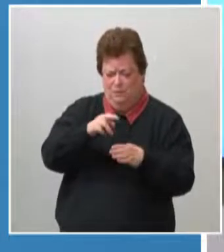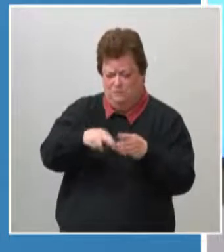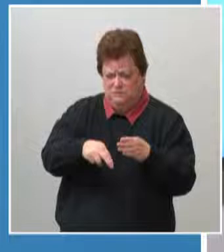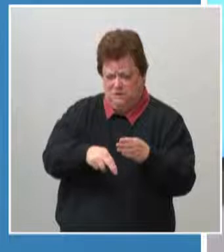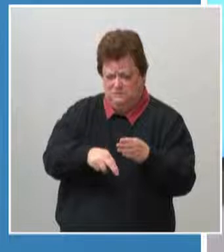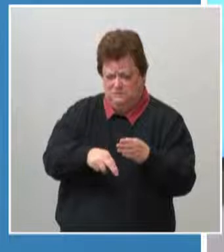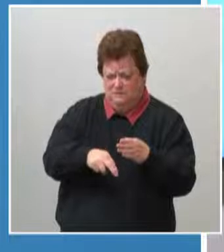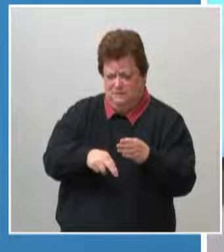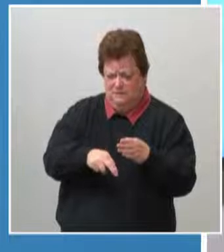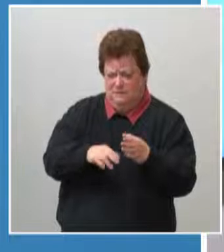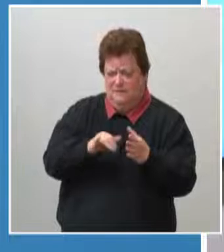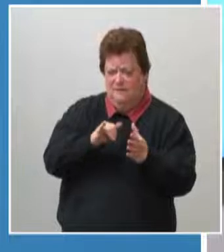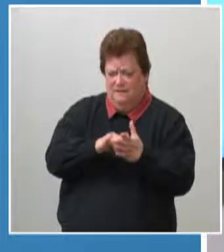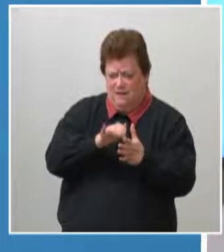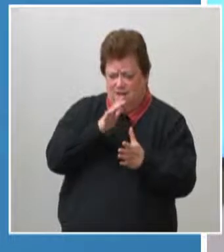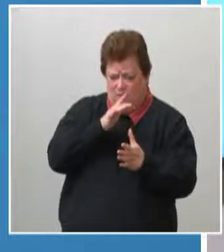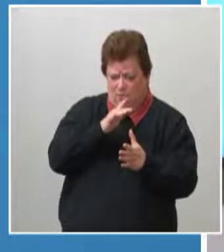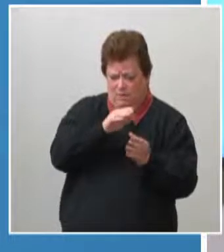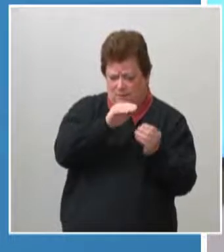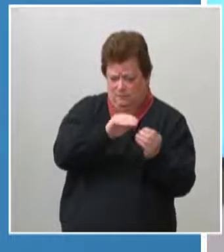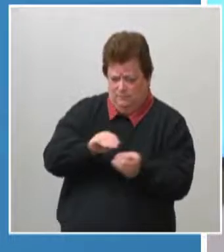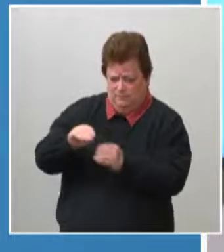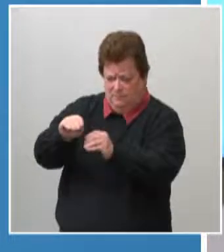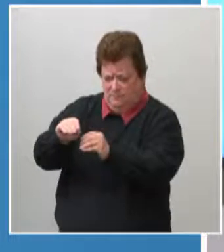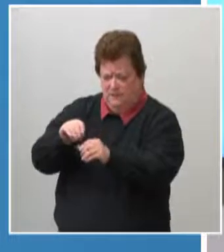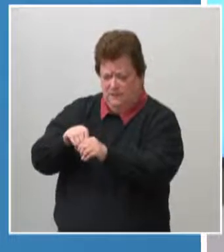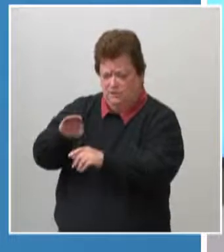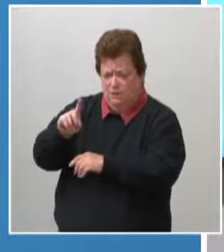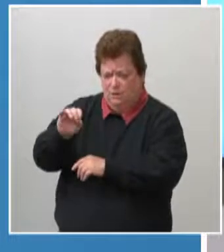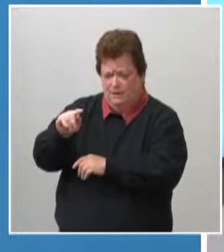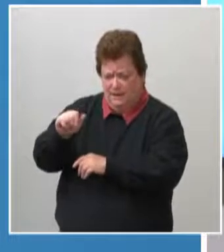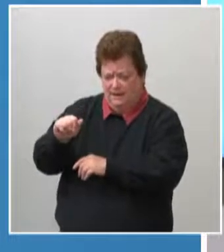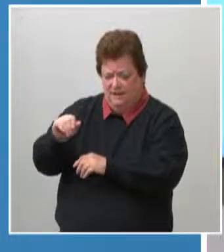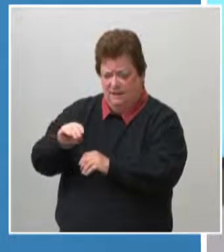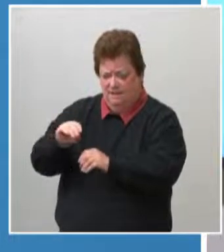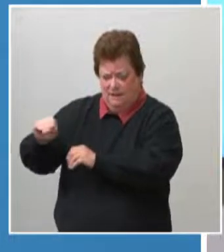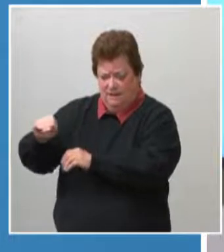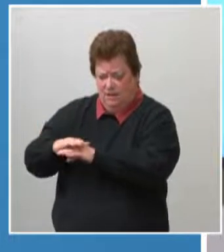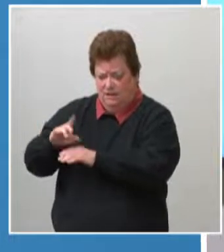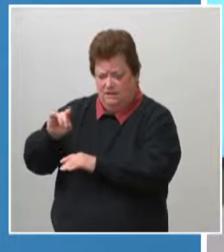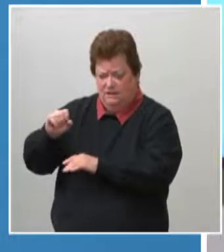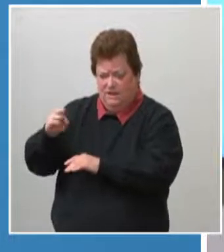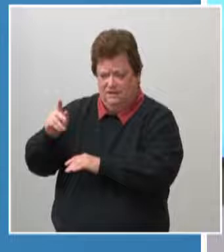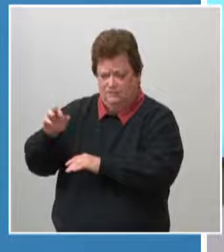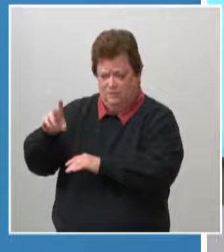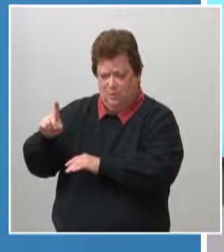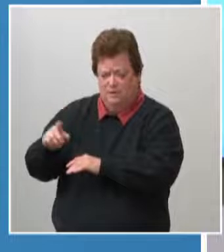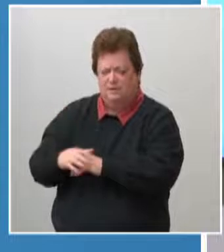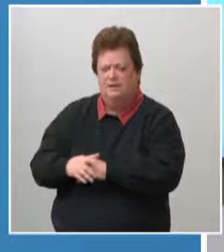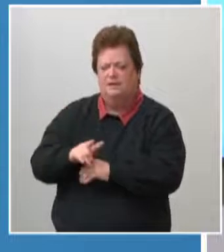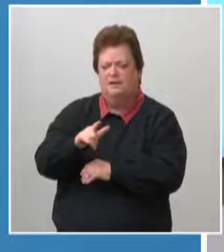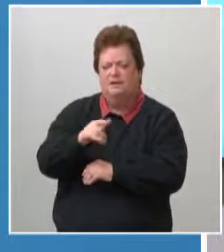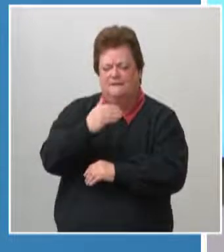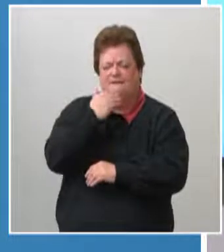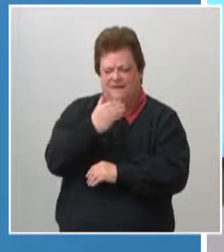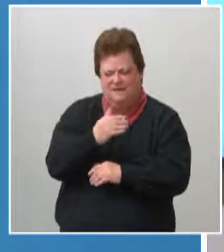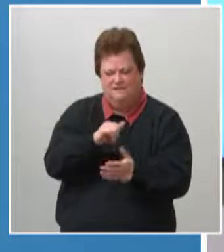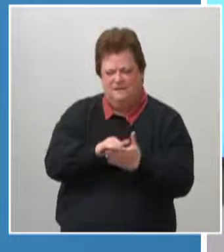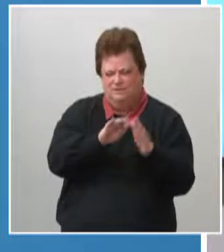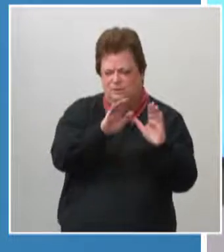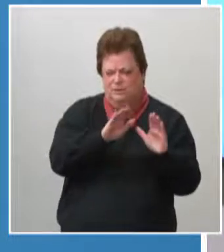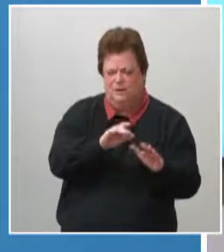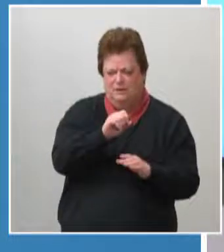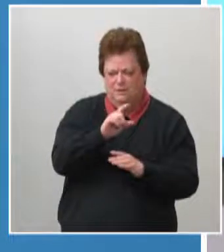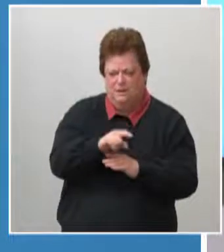go into your data and onto the dashboard? Thanks, Bill. That's a great question. Some